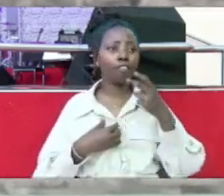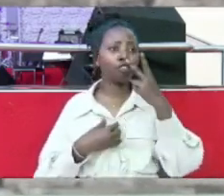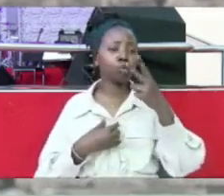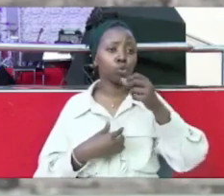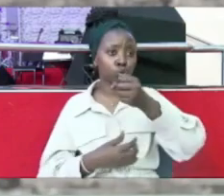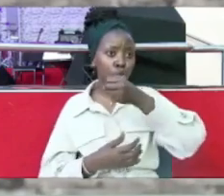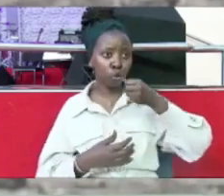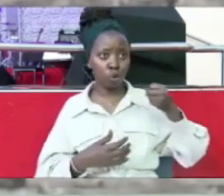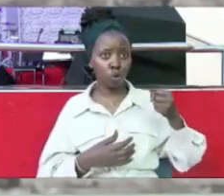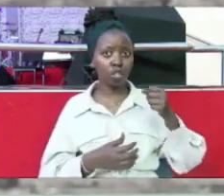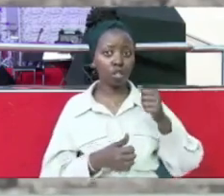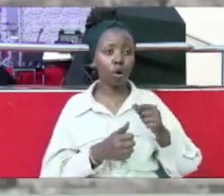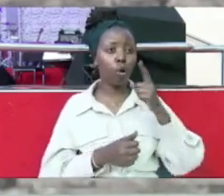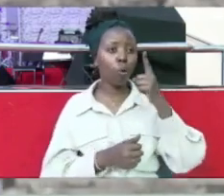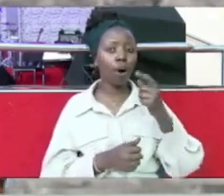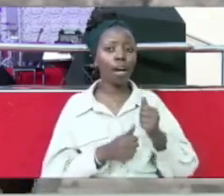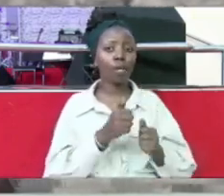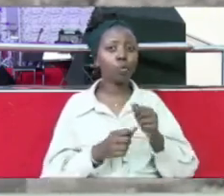A